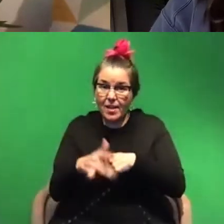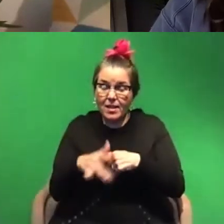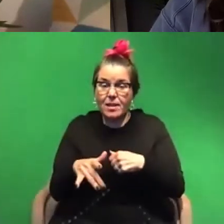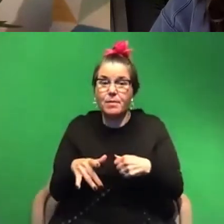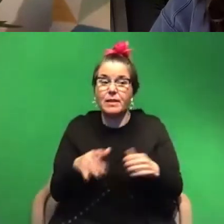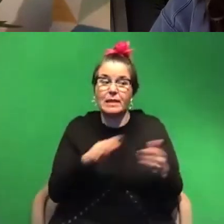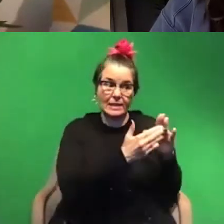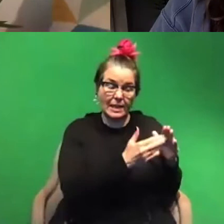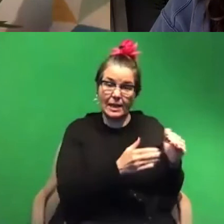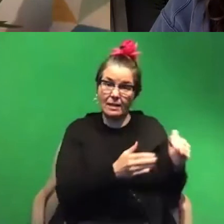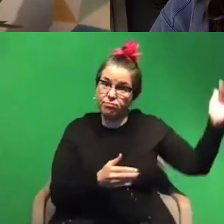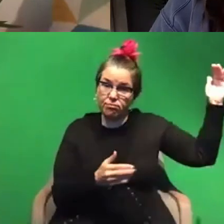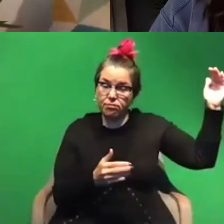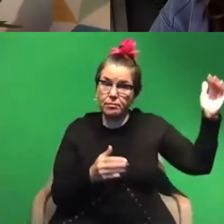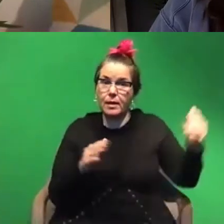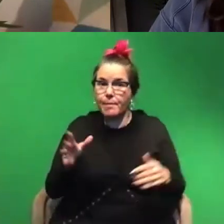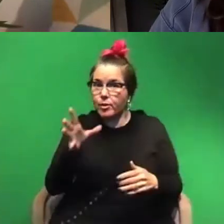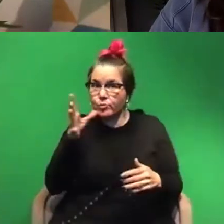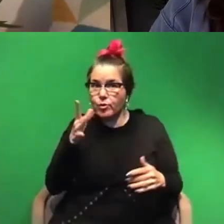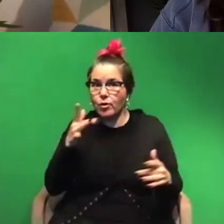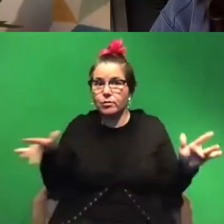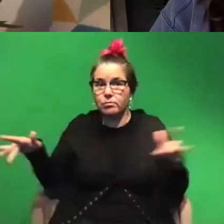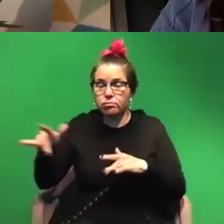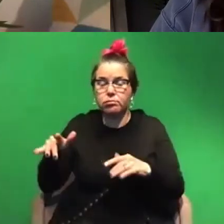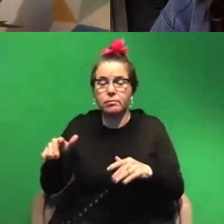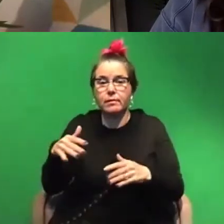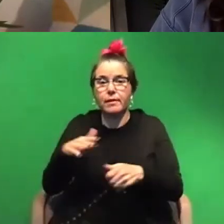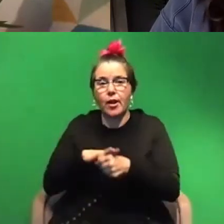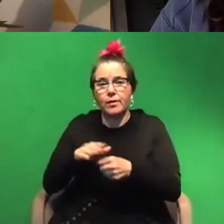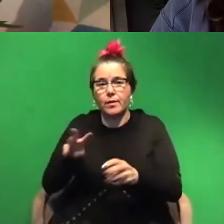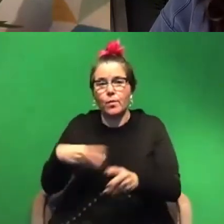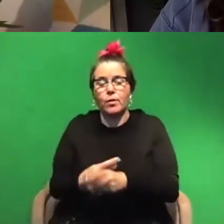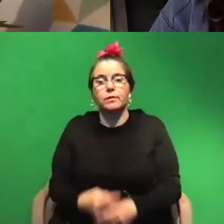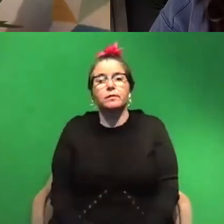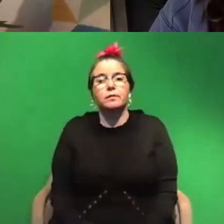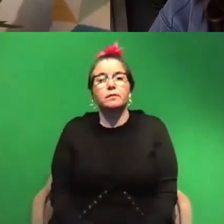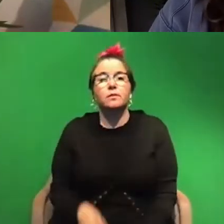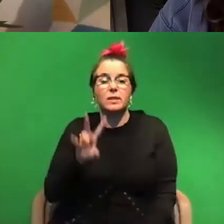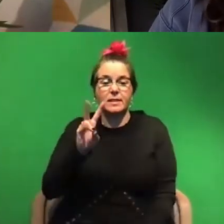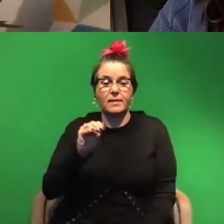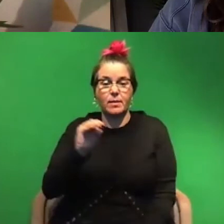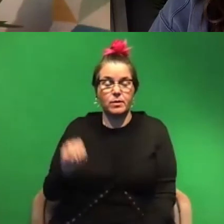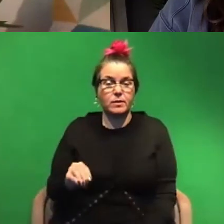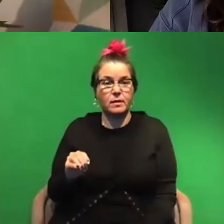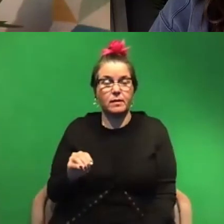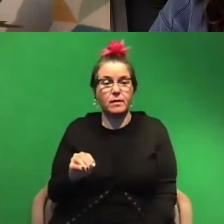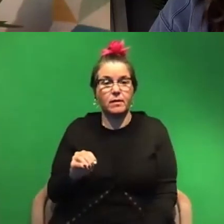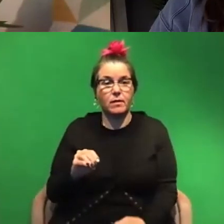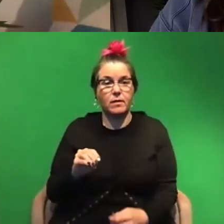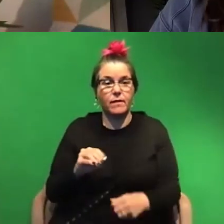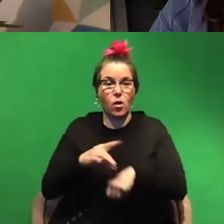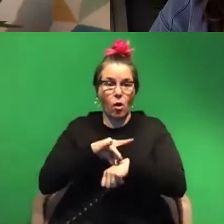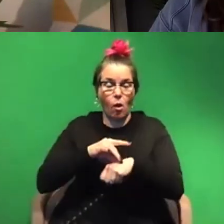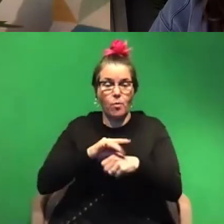city versus rural areas in the world. So more than close to 70% of the global